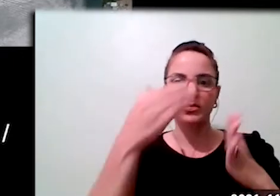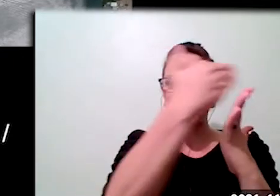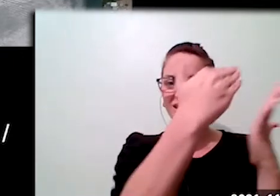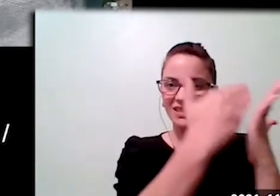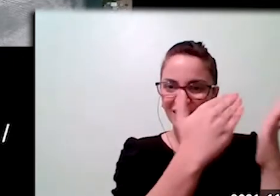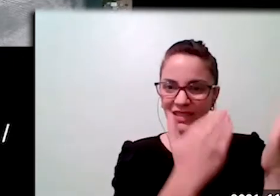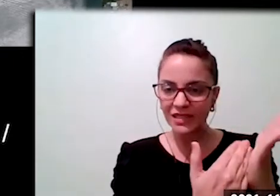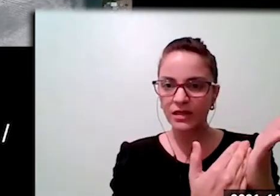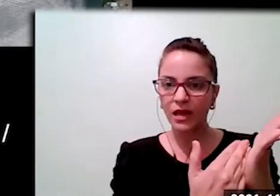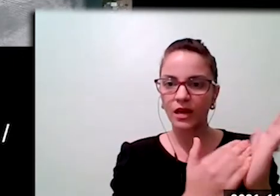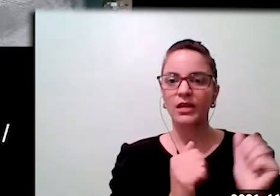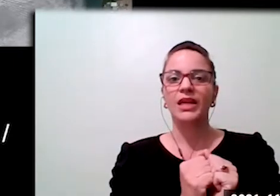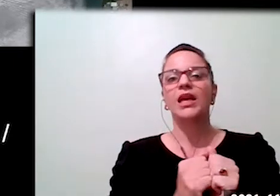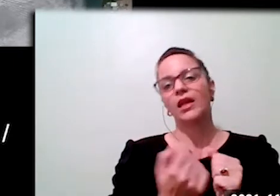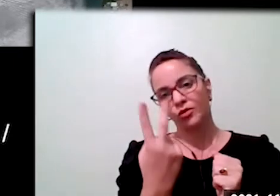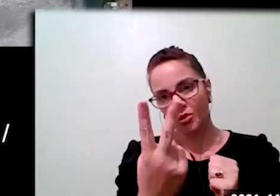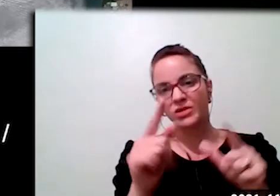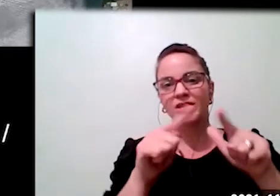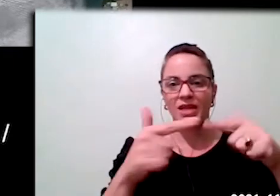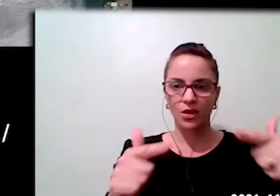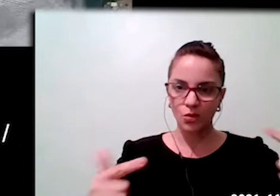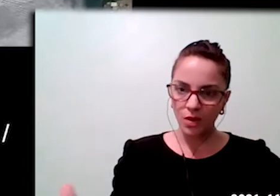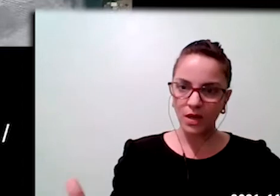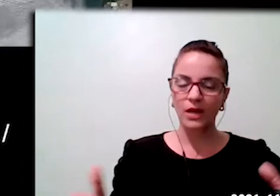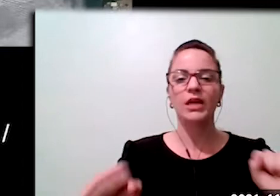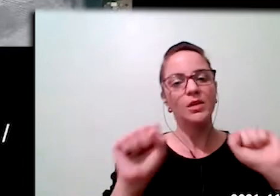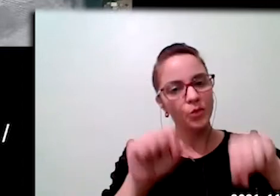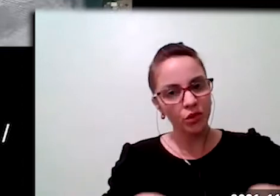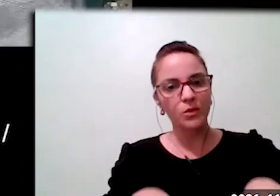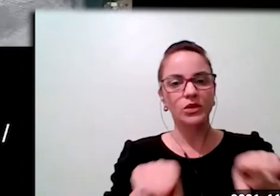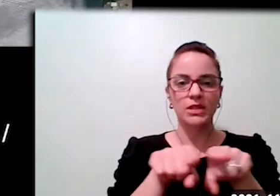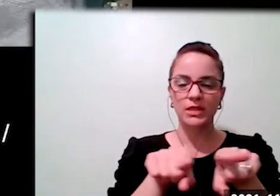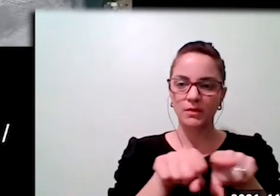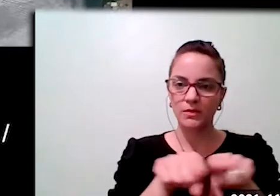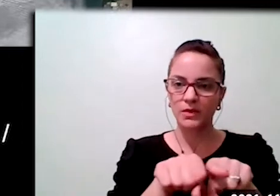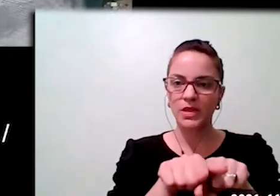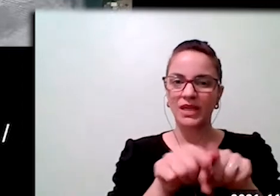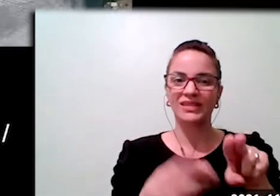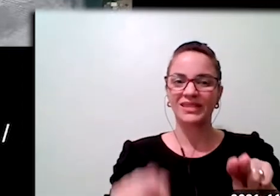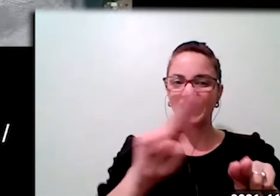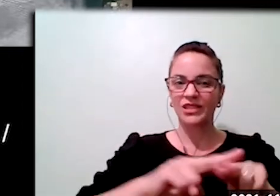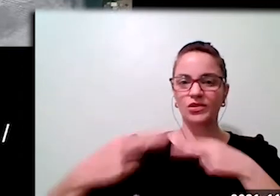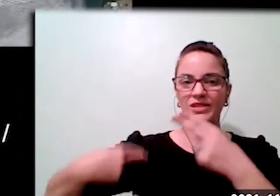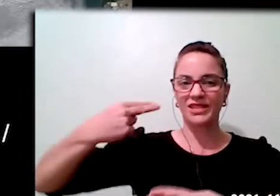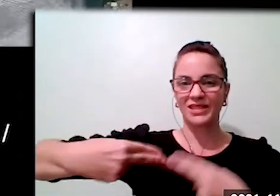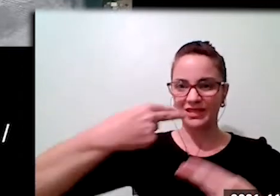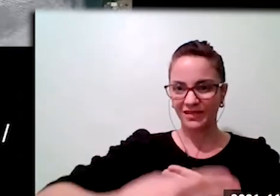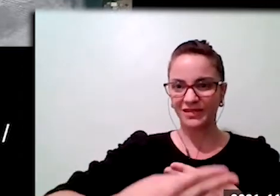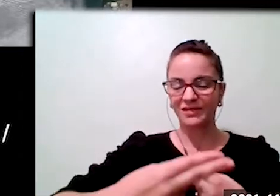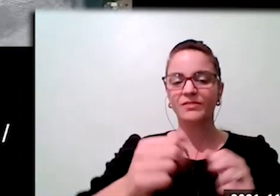District, again, in the two languages. We were able to list it as a national historic